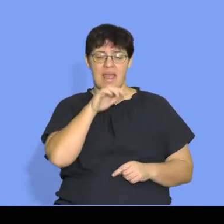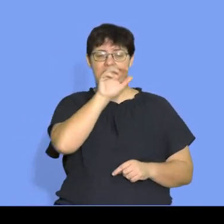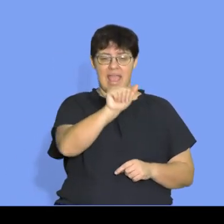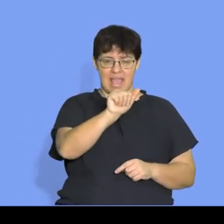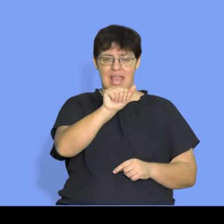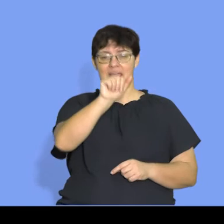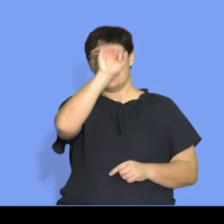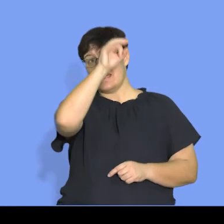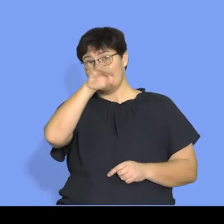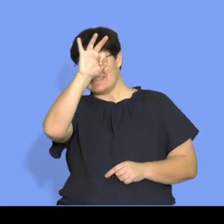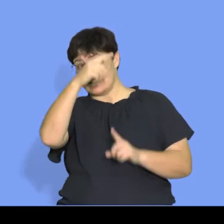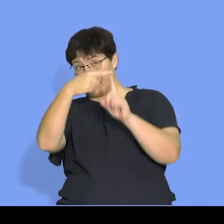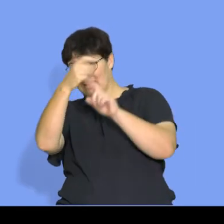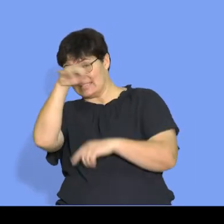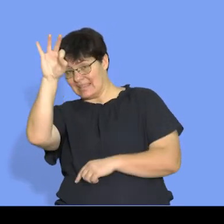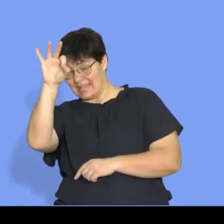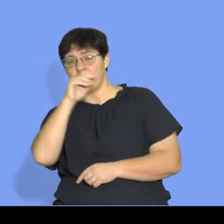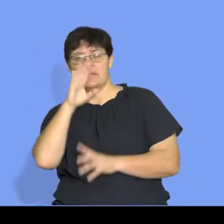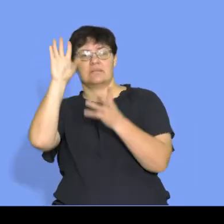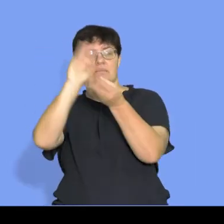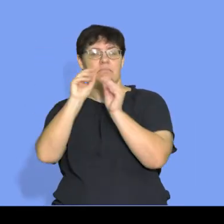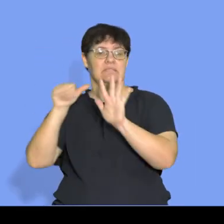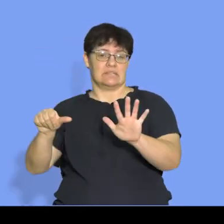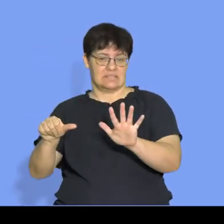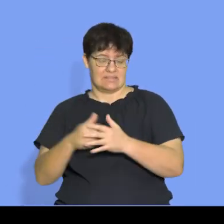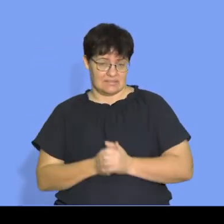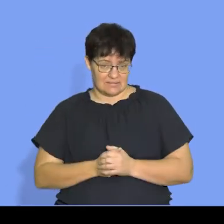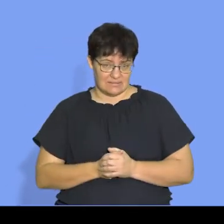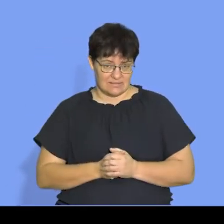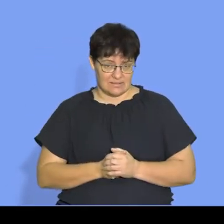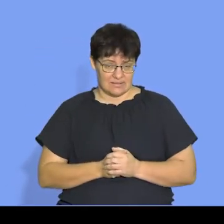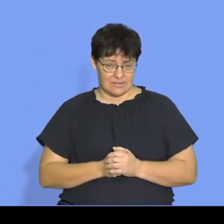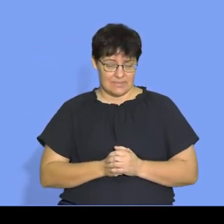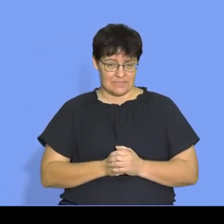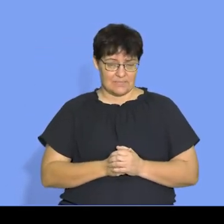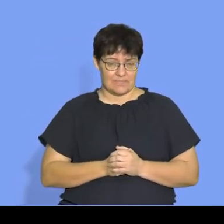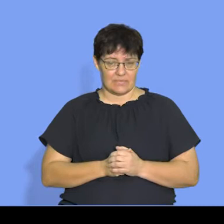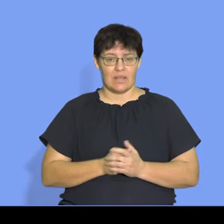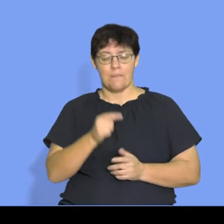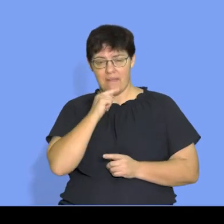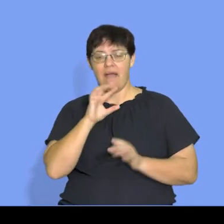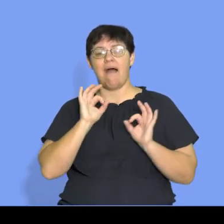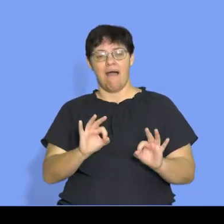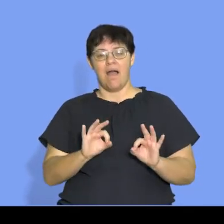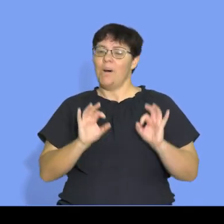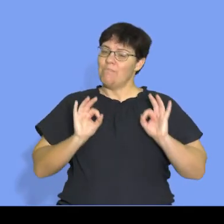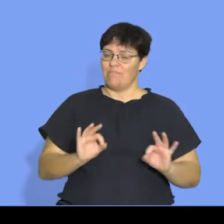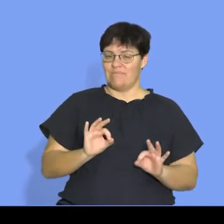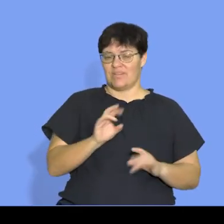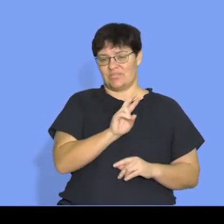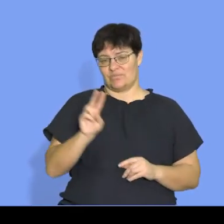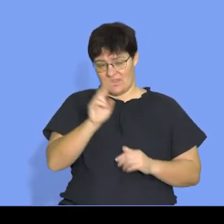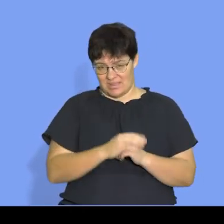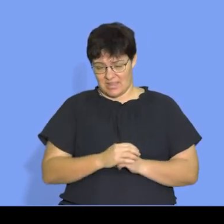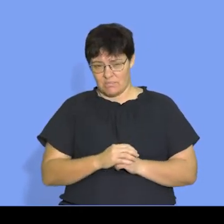the exponents, which will be 3 plus 3, and it will then give me 6. And I just defined a perfect square as what? As a